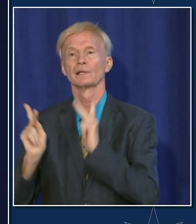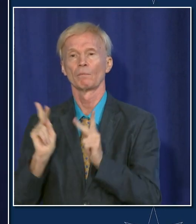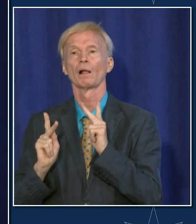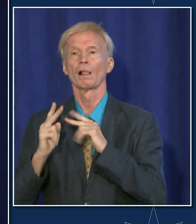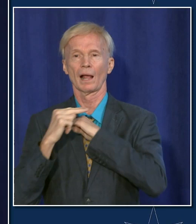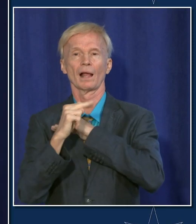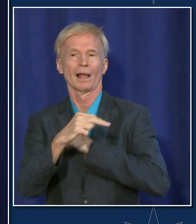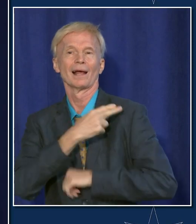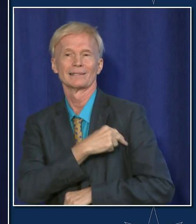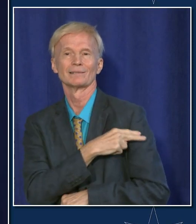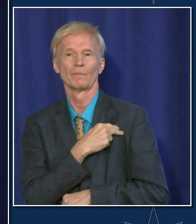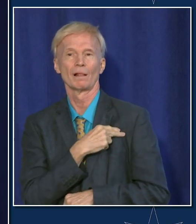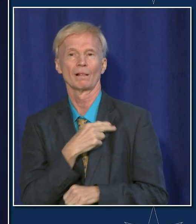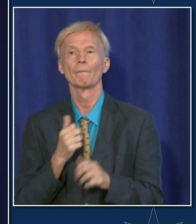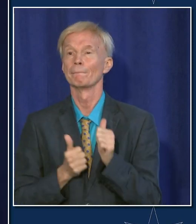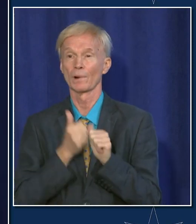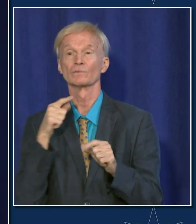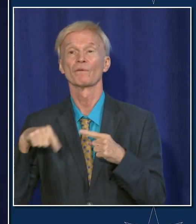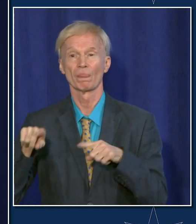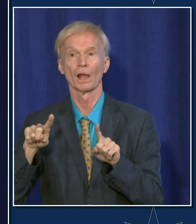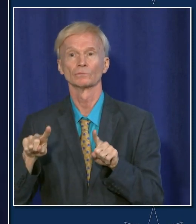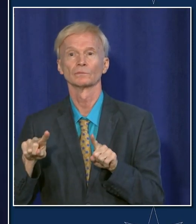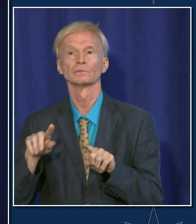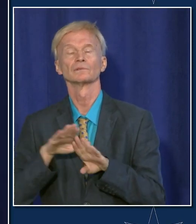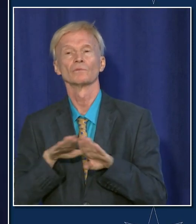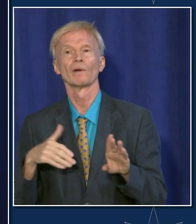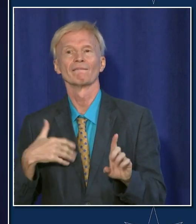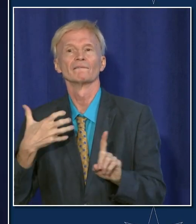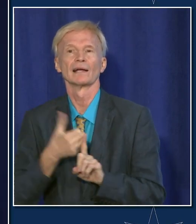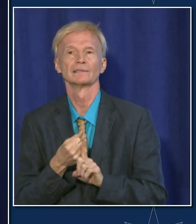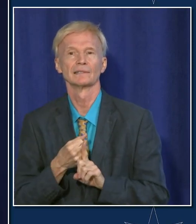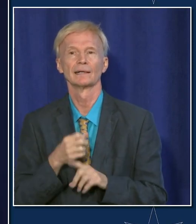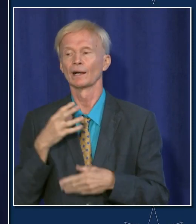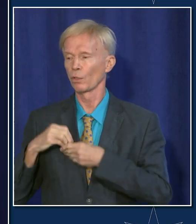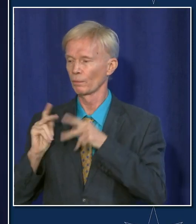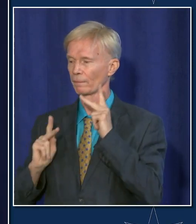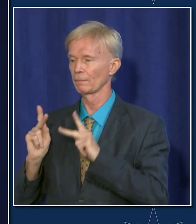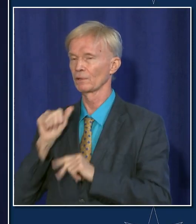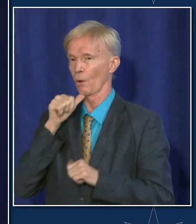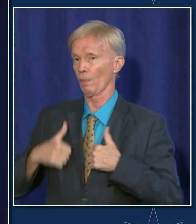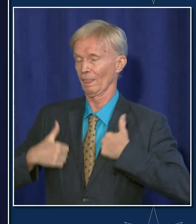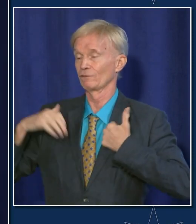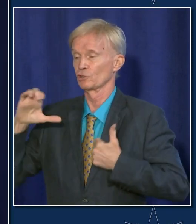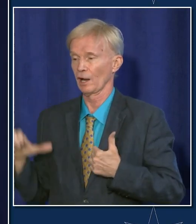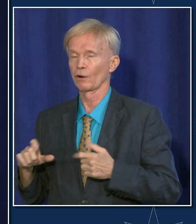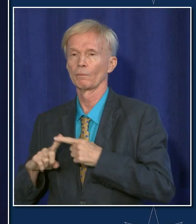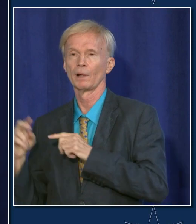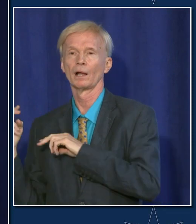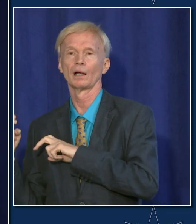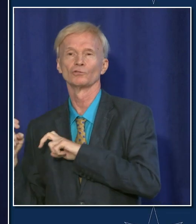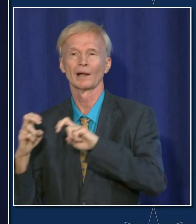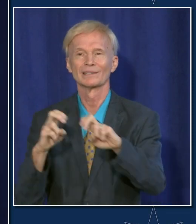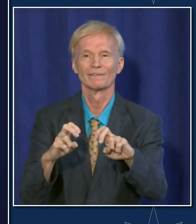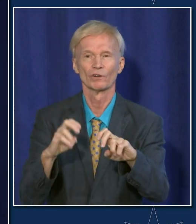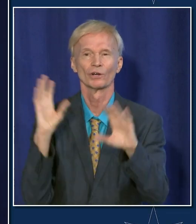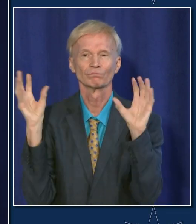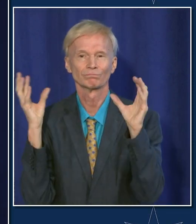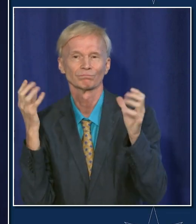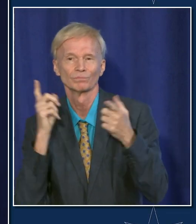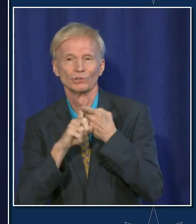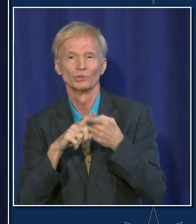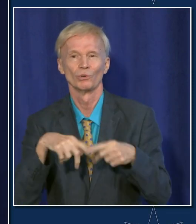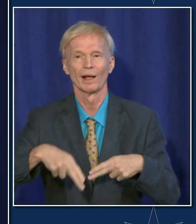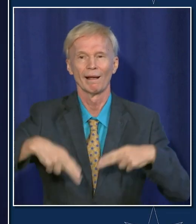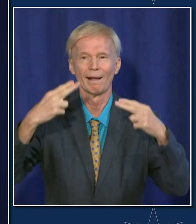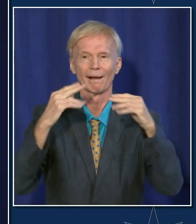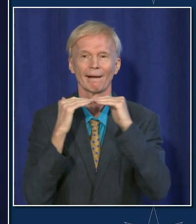Nearly all of those are unvaccinated, and that would include non-Chicago residents who are being transferred into Chicago for hospital care or higher